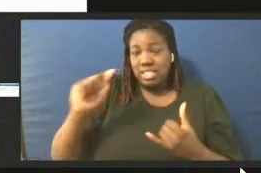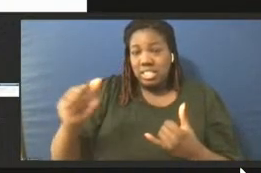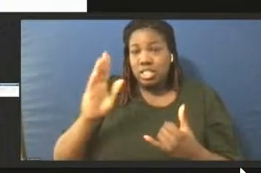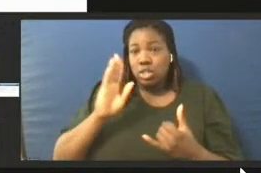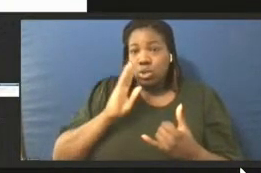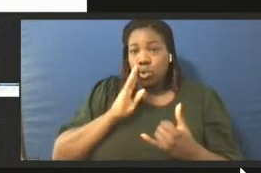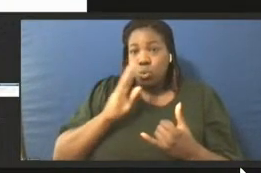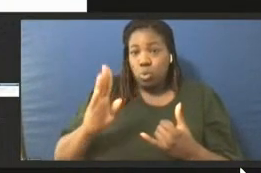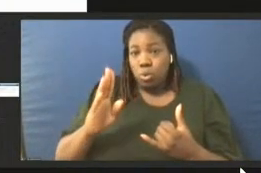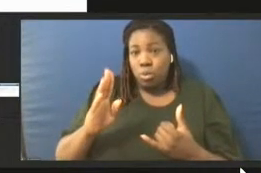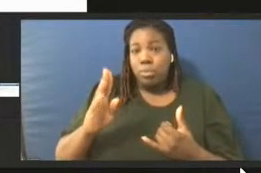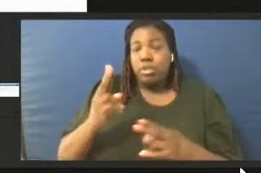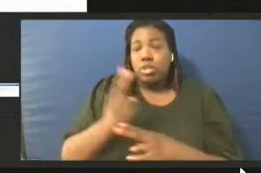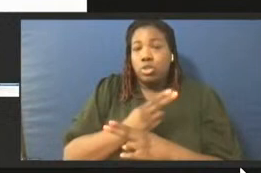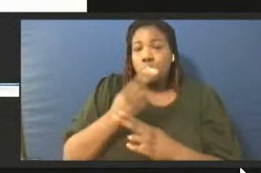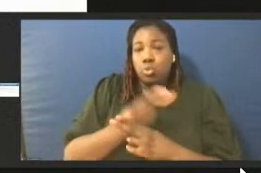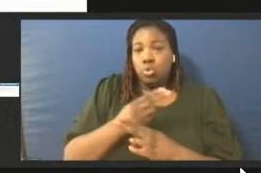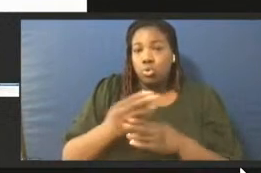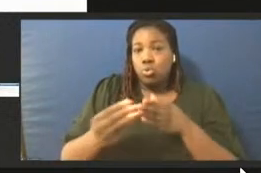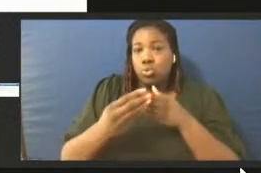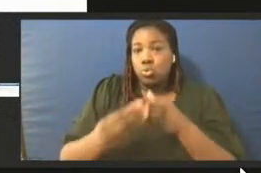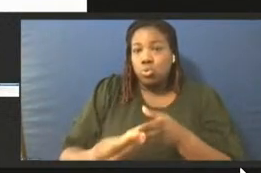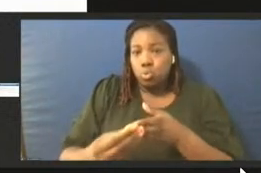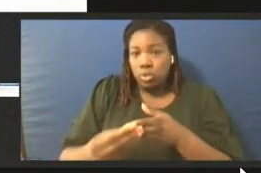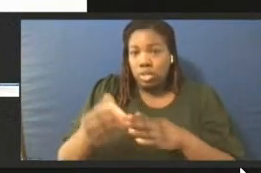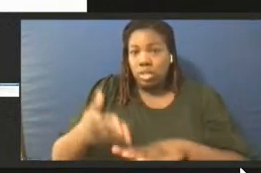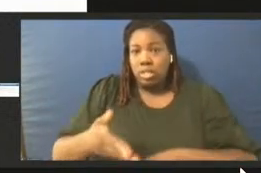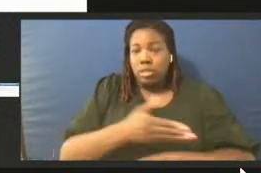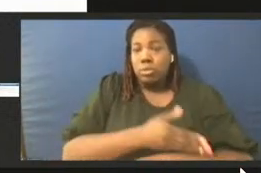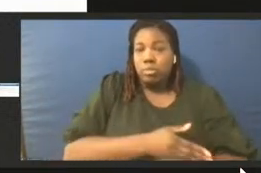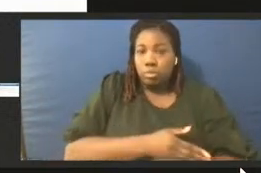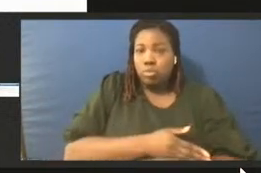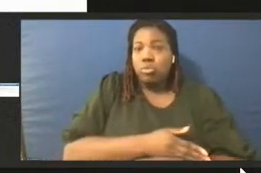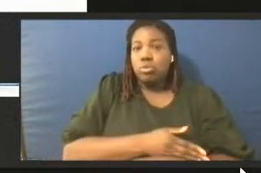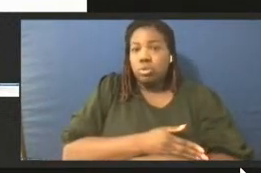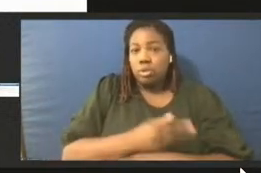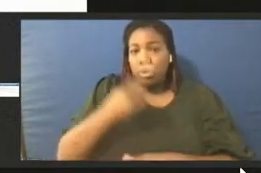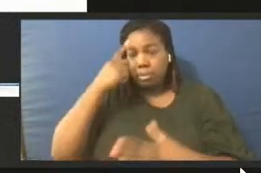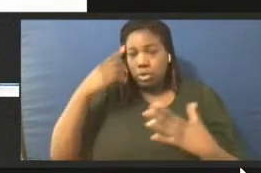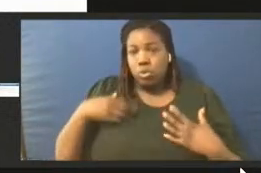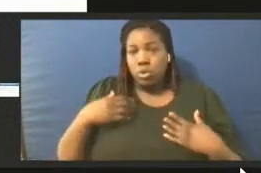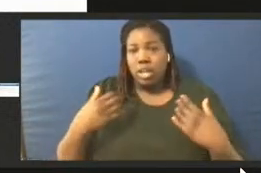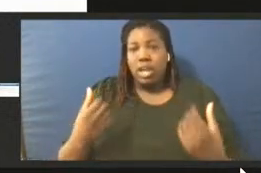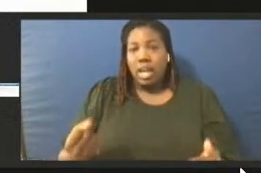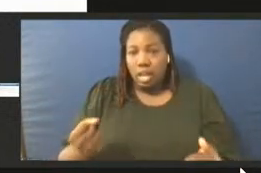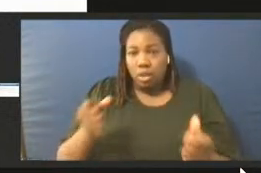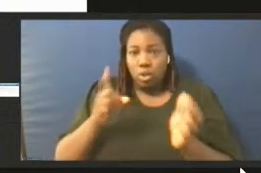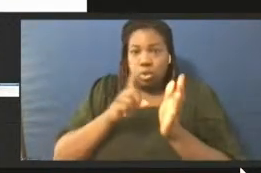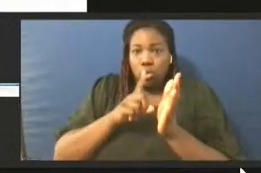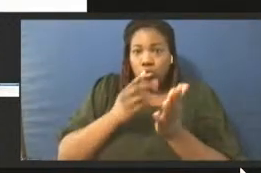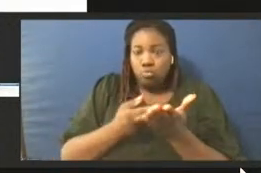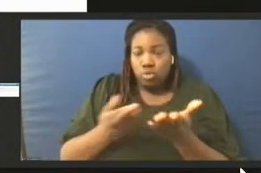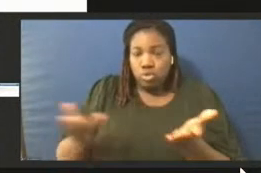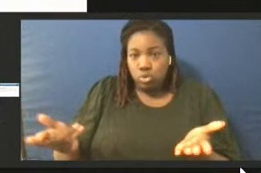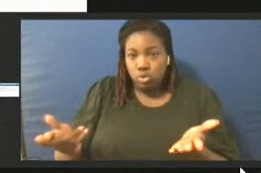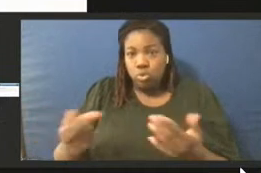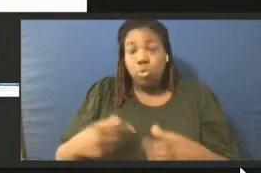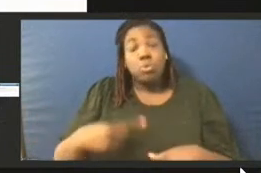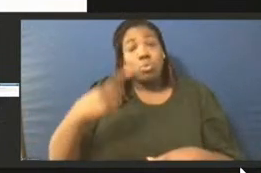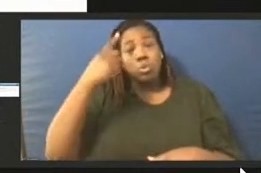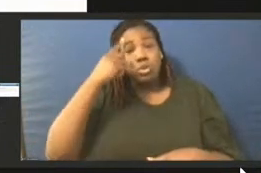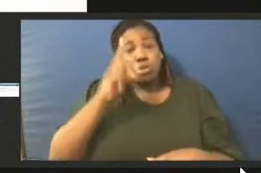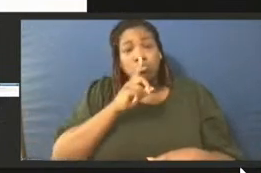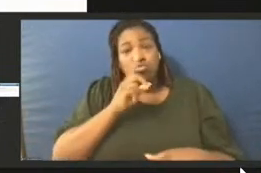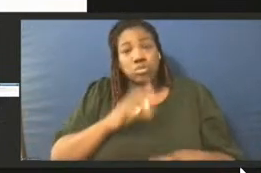disaggregated and used to guide improvement and expansion of mental health and substance use disorder resources. We also thought it was really important